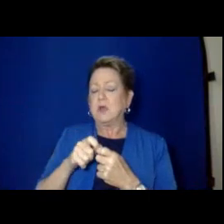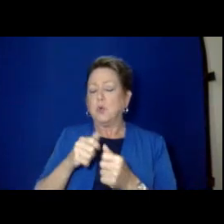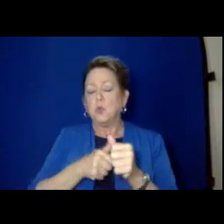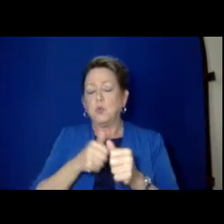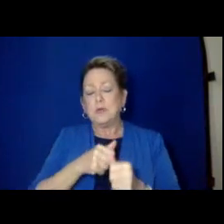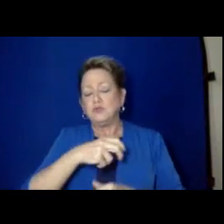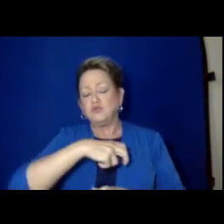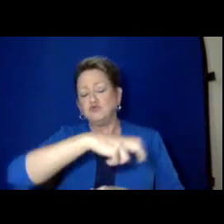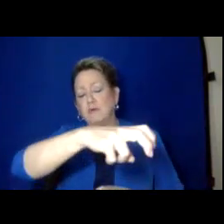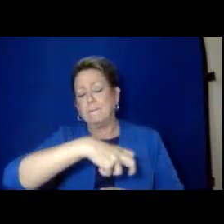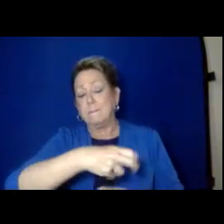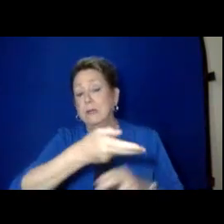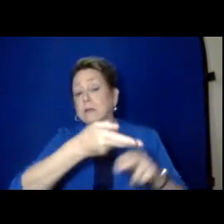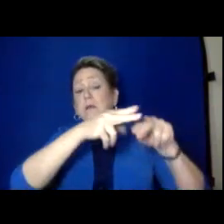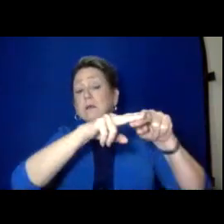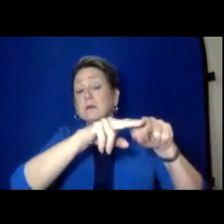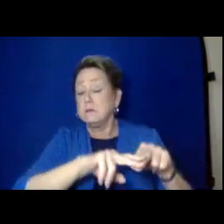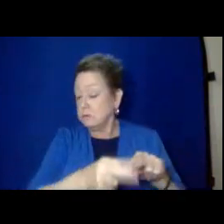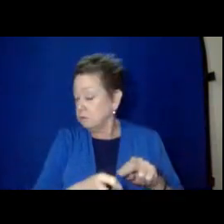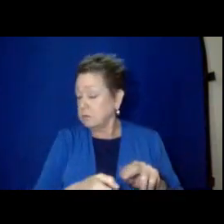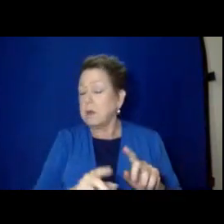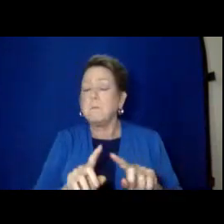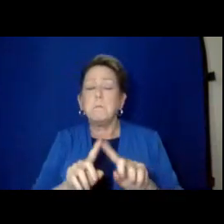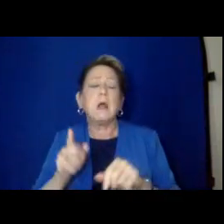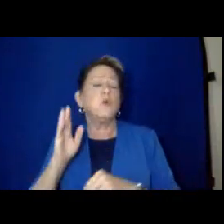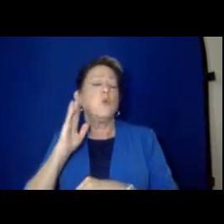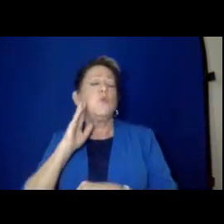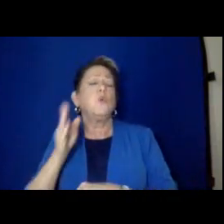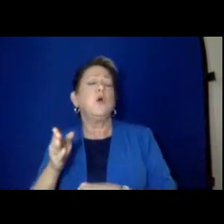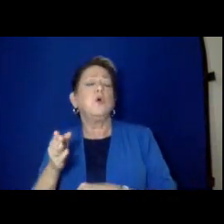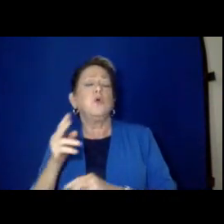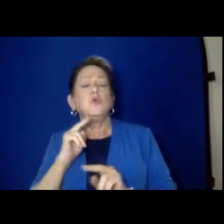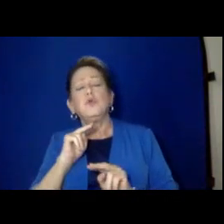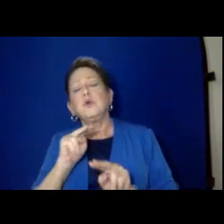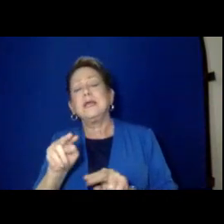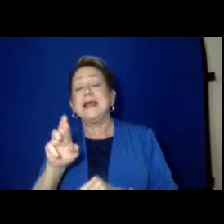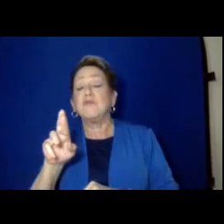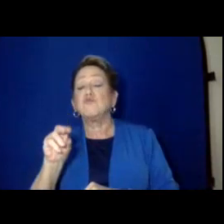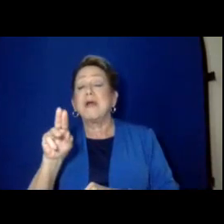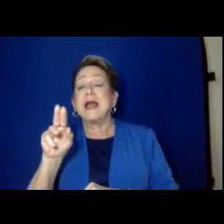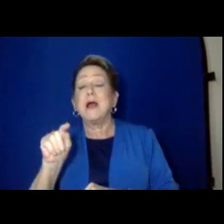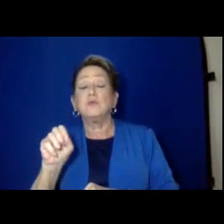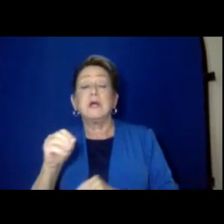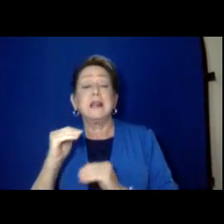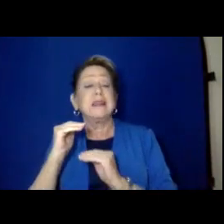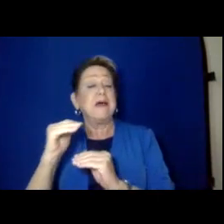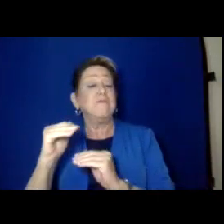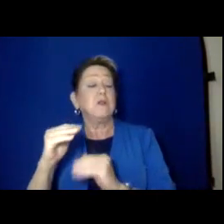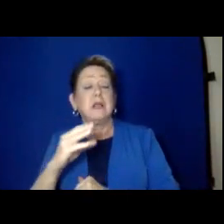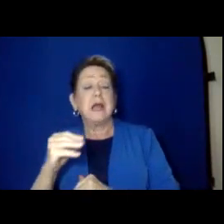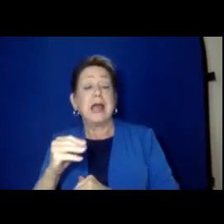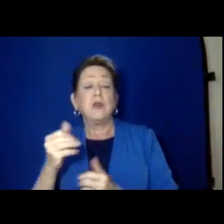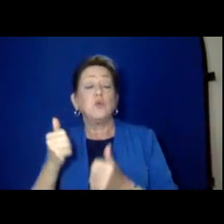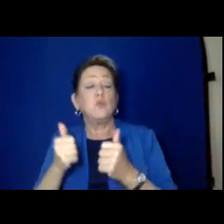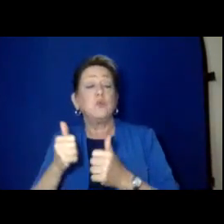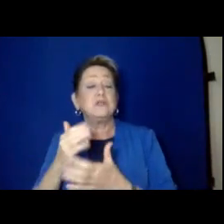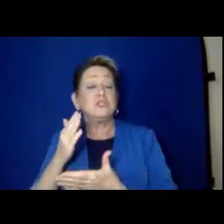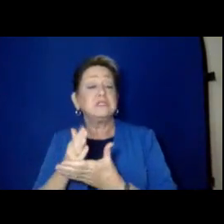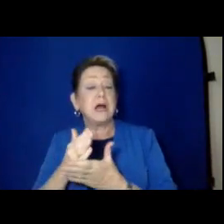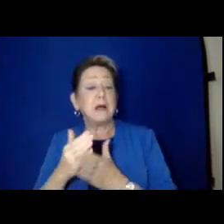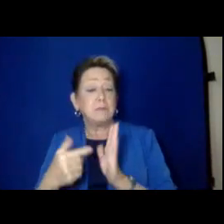down. But we would be looking at kind of definitely route level, trip level, and what stops are showing increases or